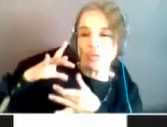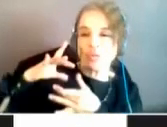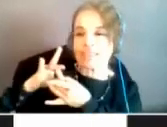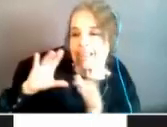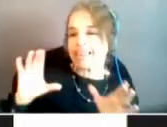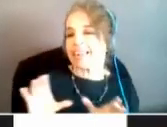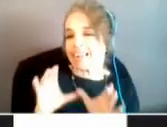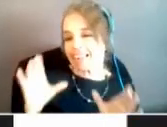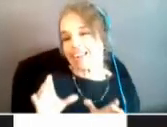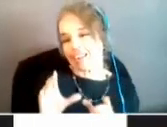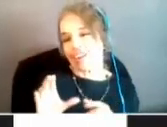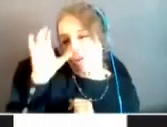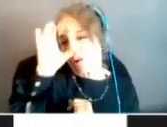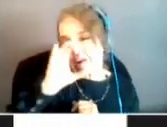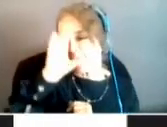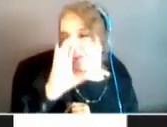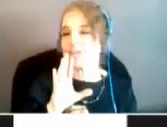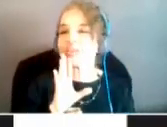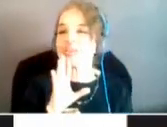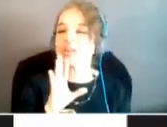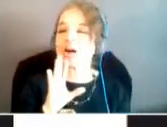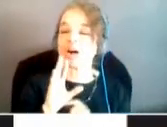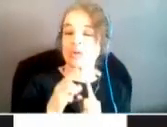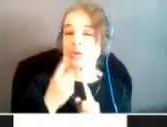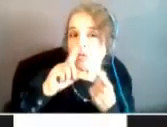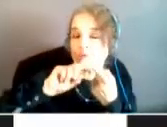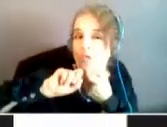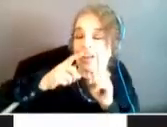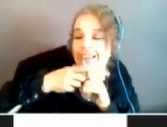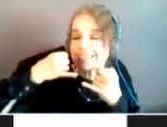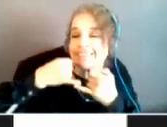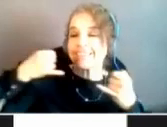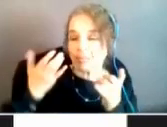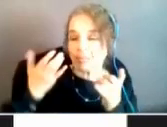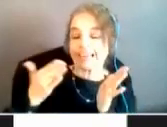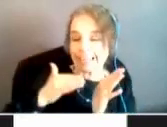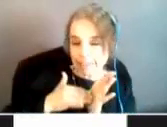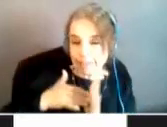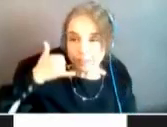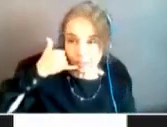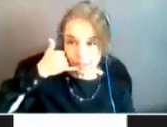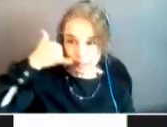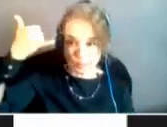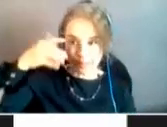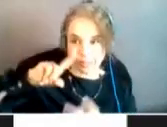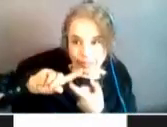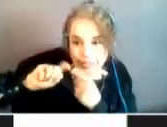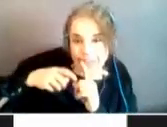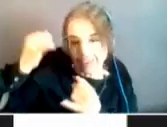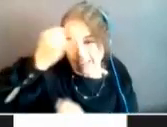and would like to reach out and talk to someone. The Friendship Line is available to them. And then finally, we do have